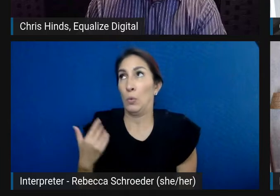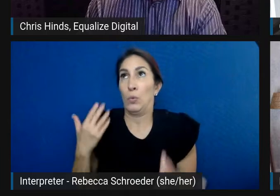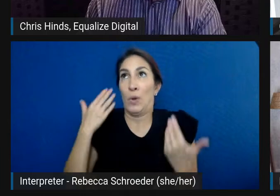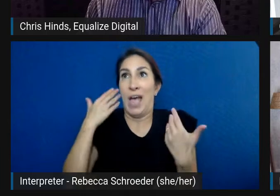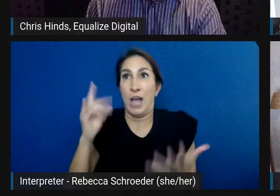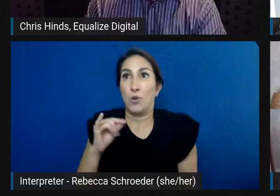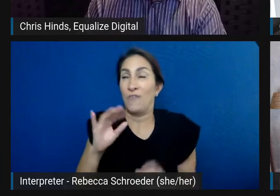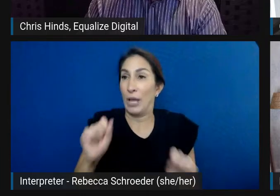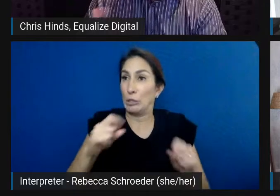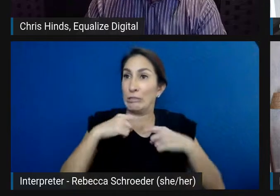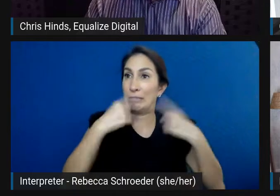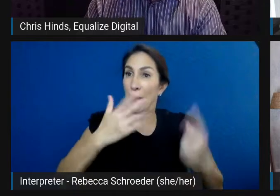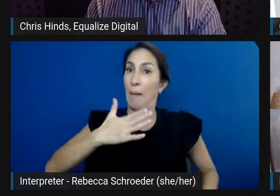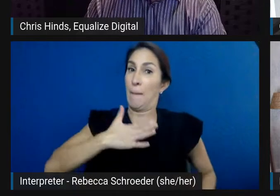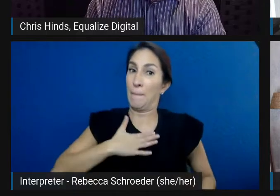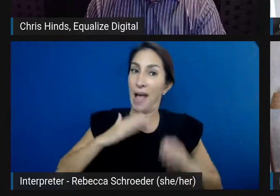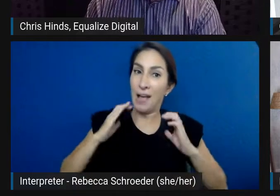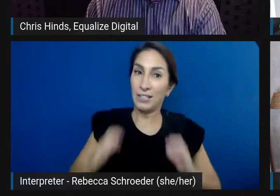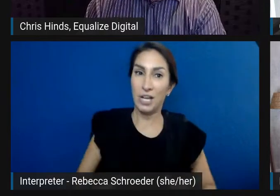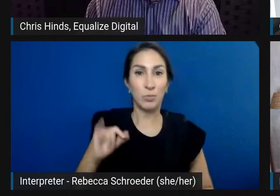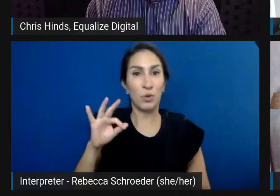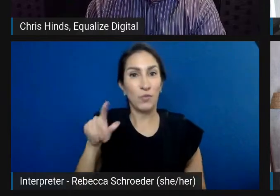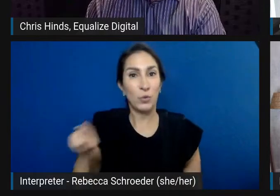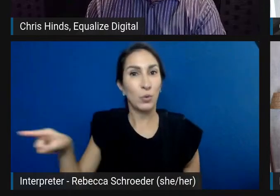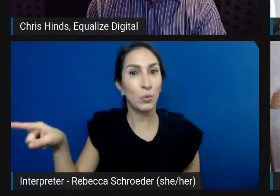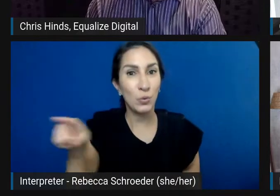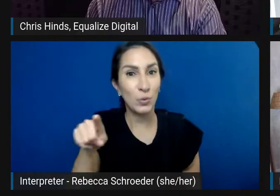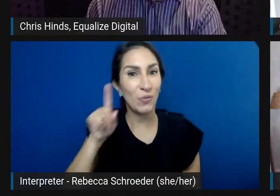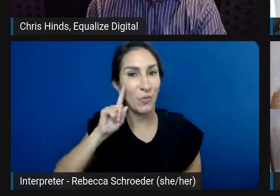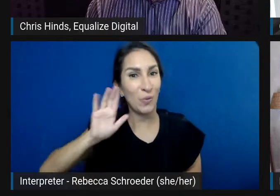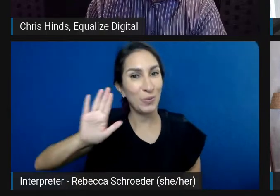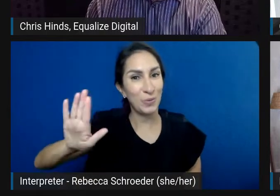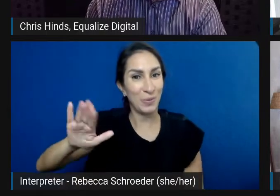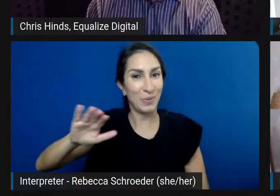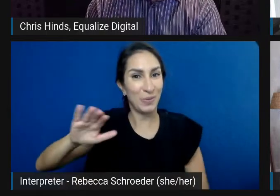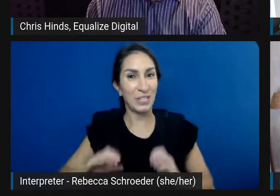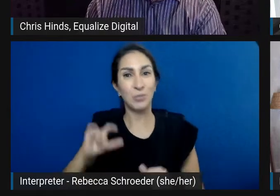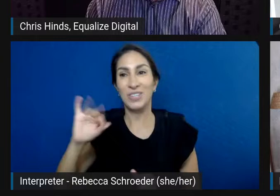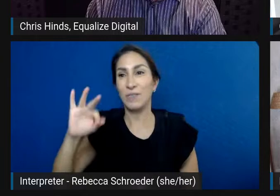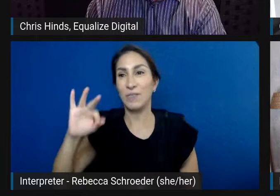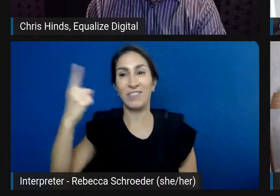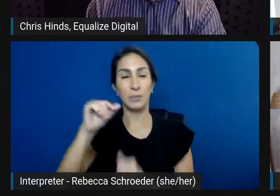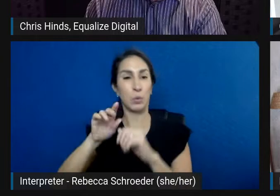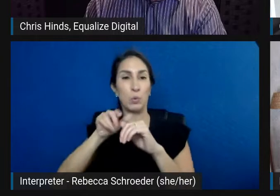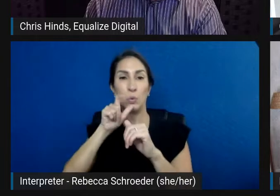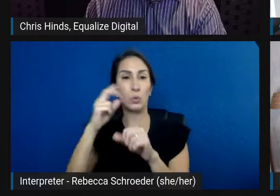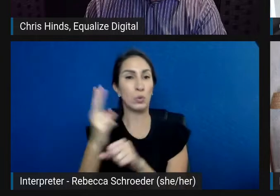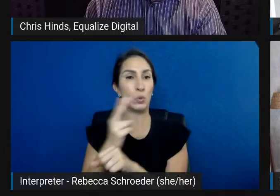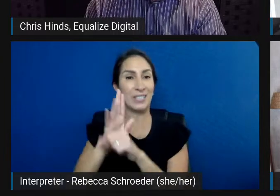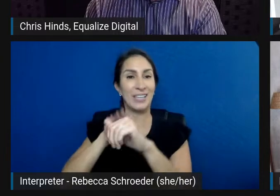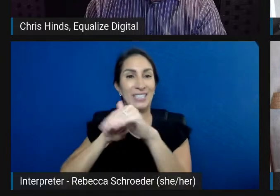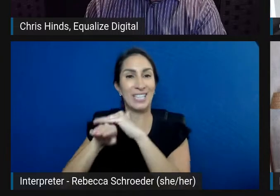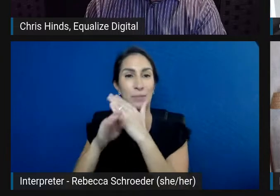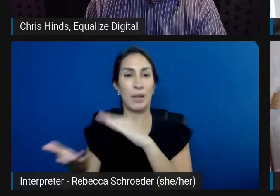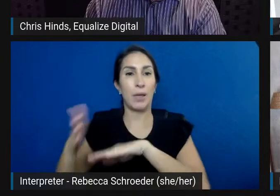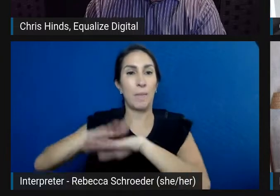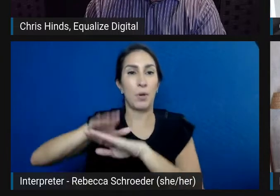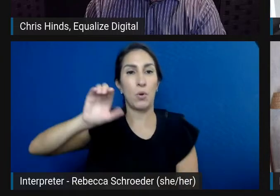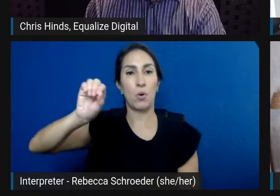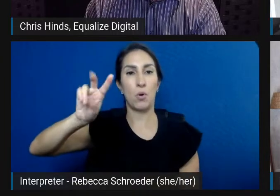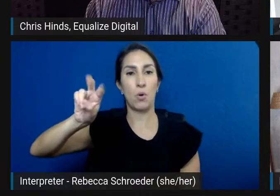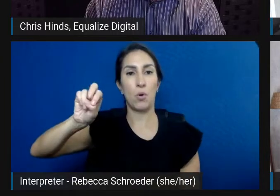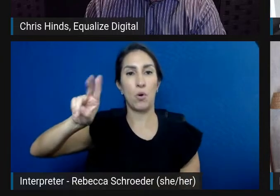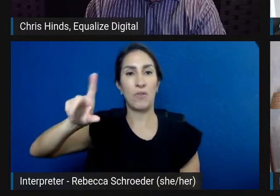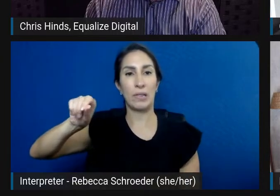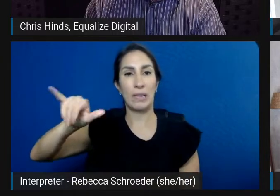my customers. I think you said reach out to one of your customers, but I would say, if you have customers that are using accessibility overlays, reach out to them and ask them to